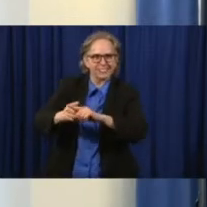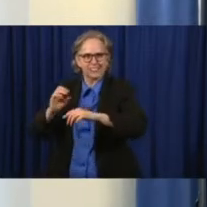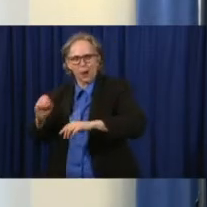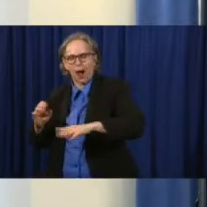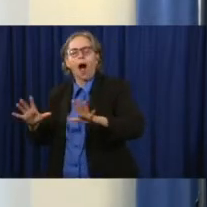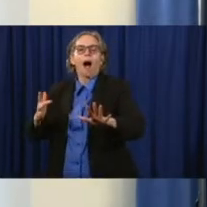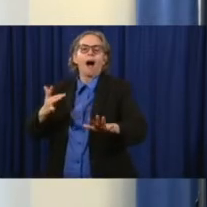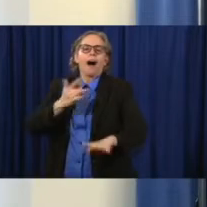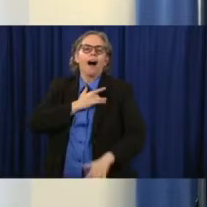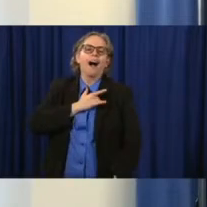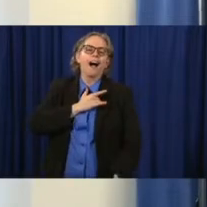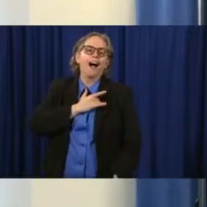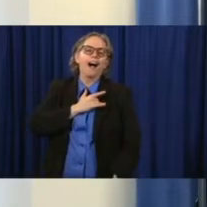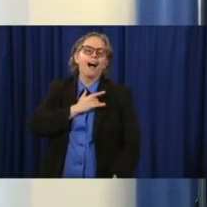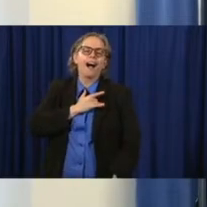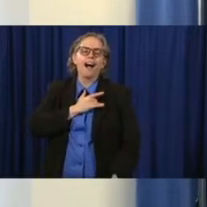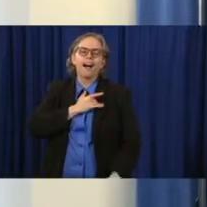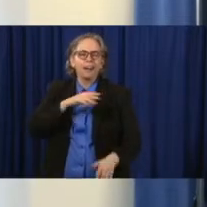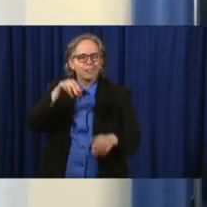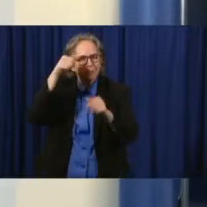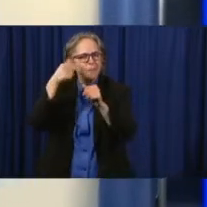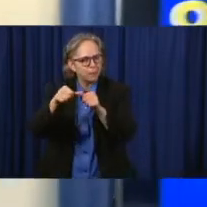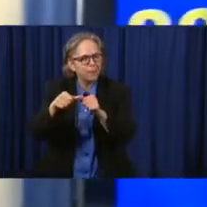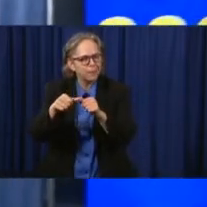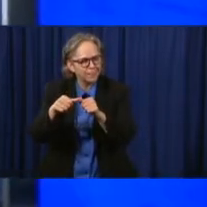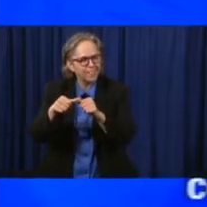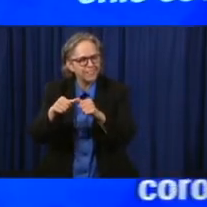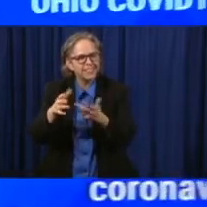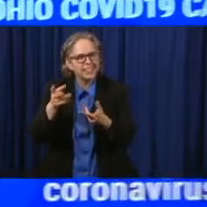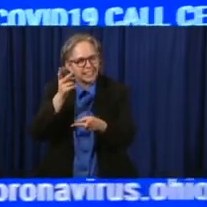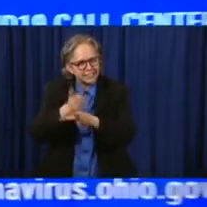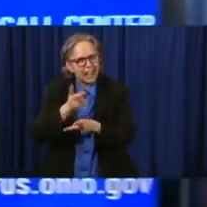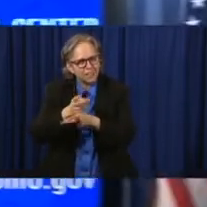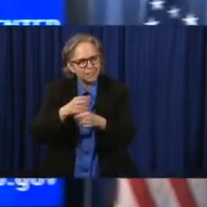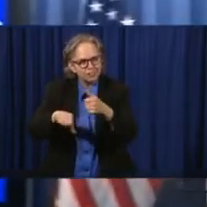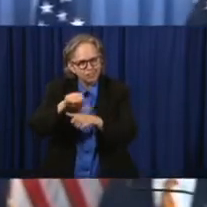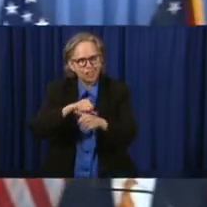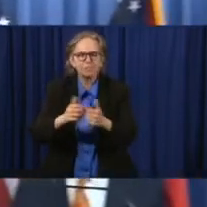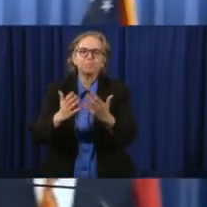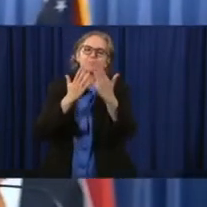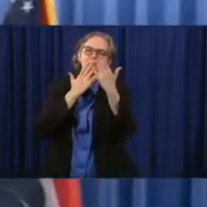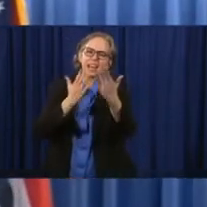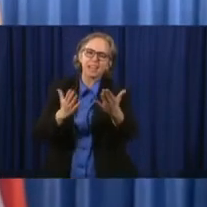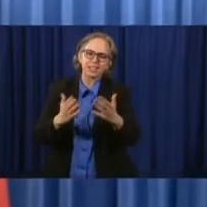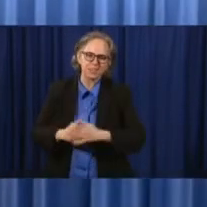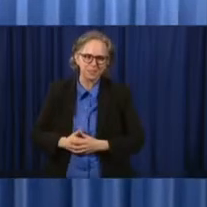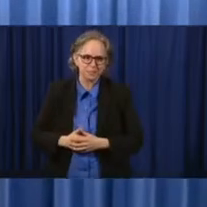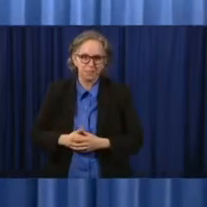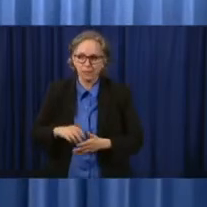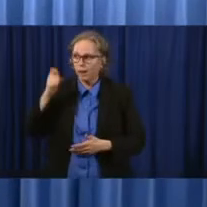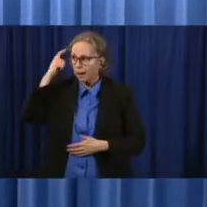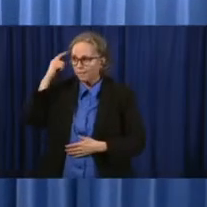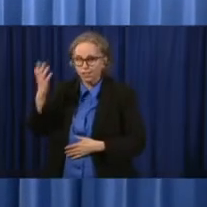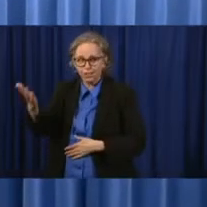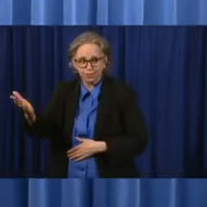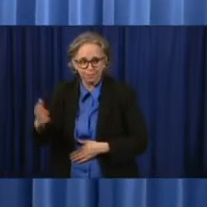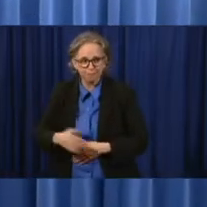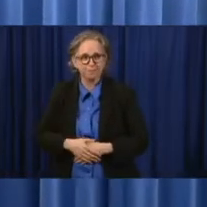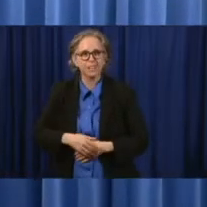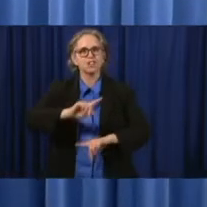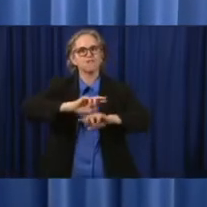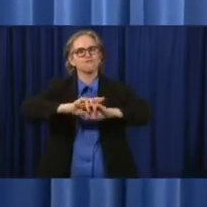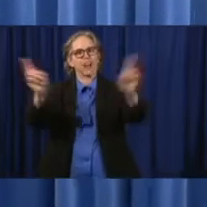remembering again and doing for each other. So thank you. Thank you, Julia. Governor. Dr. Acton. Ready for